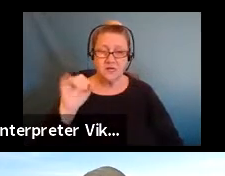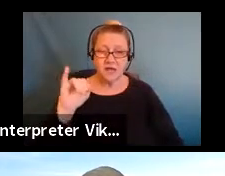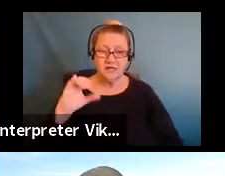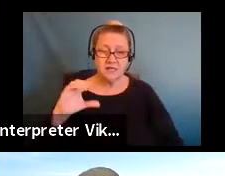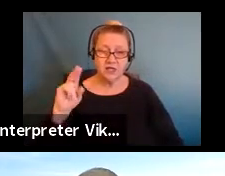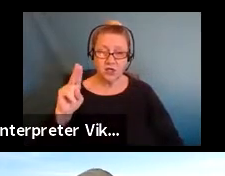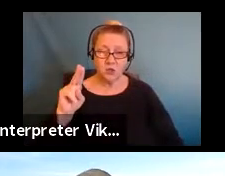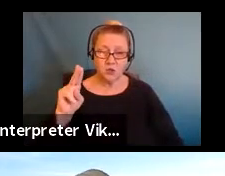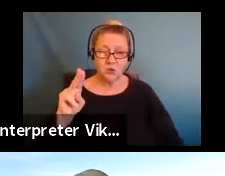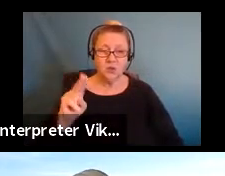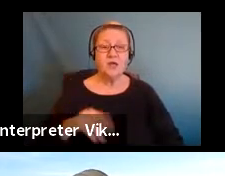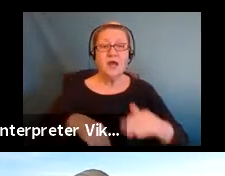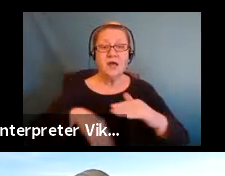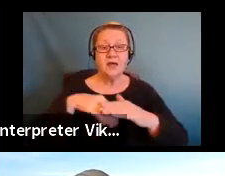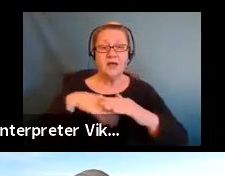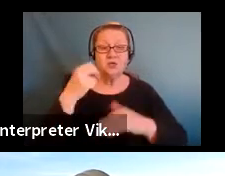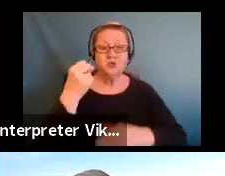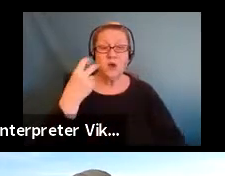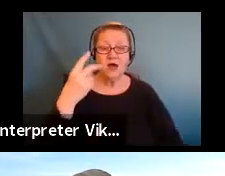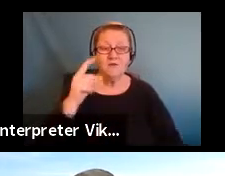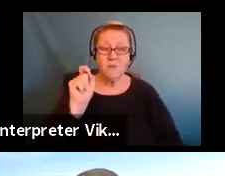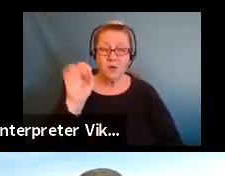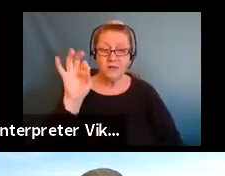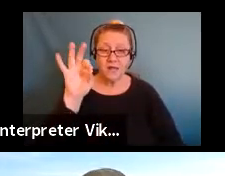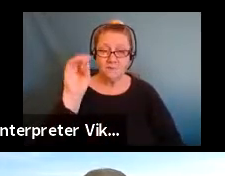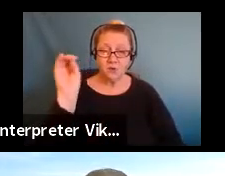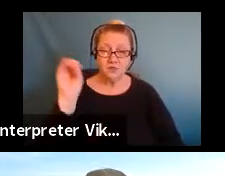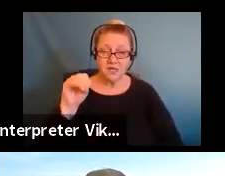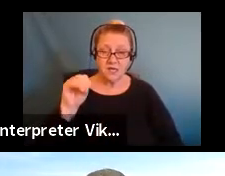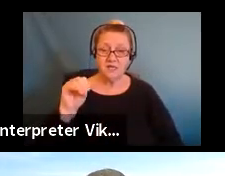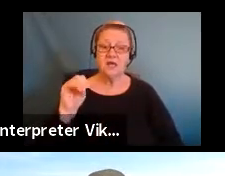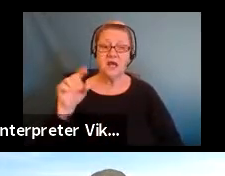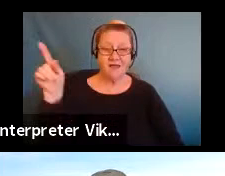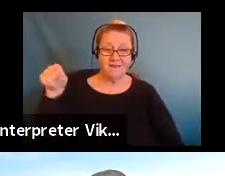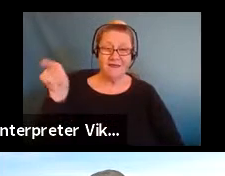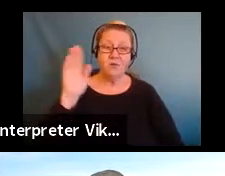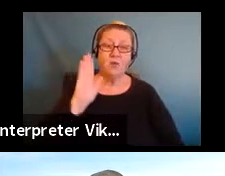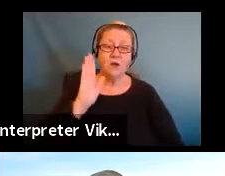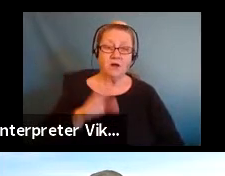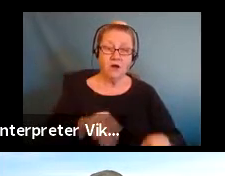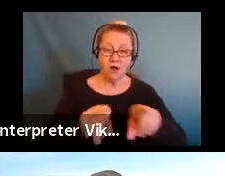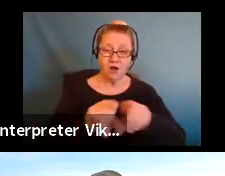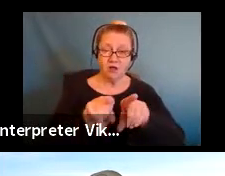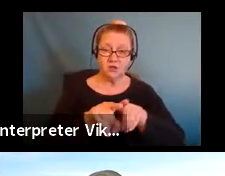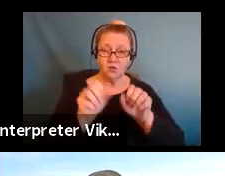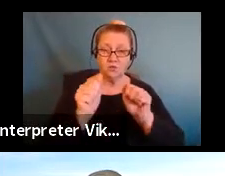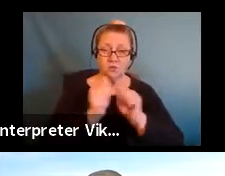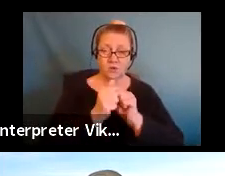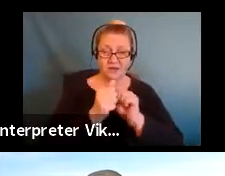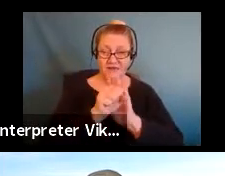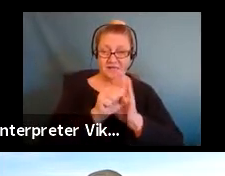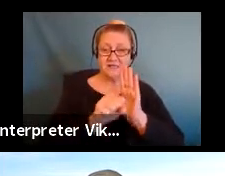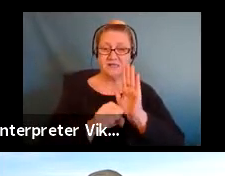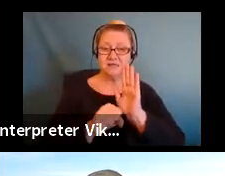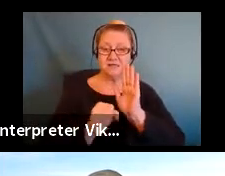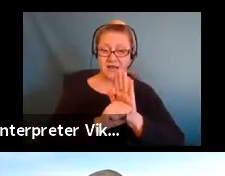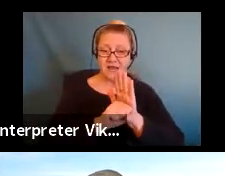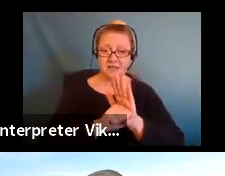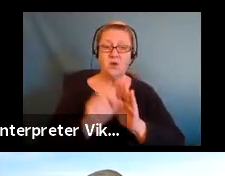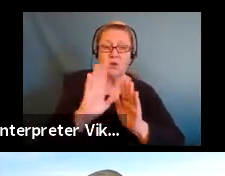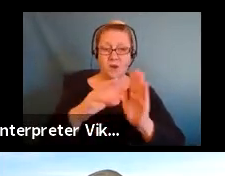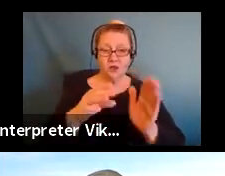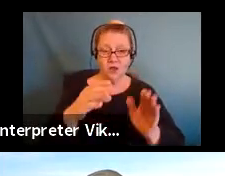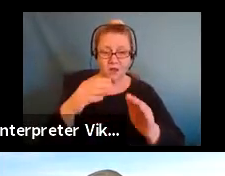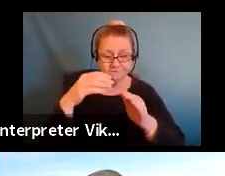So they hit 12.9% as of today. So they will also, with the state criteria, go under the stay-at-home order